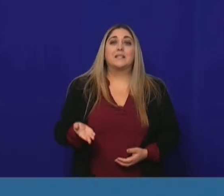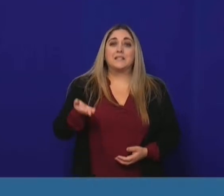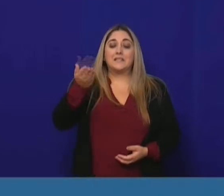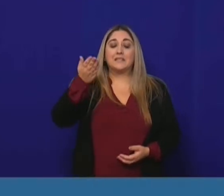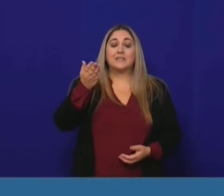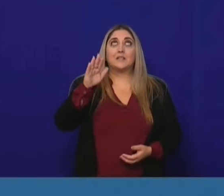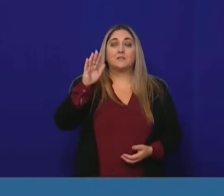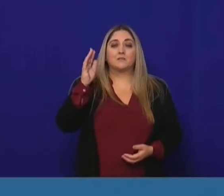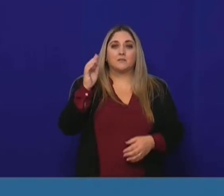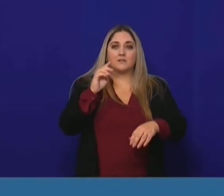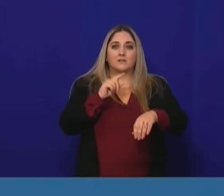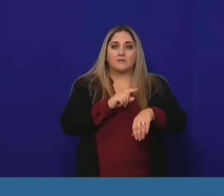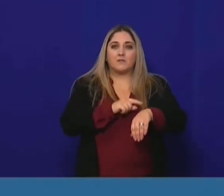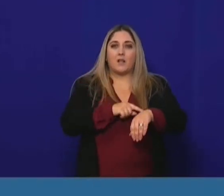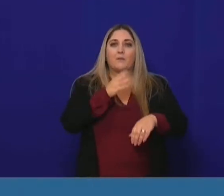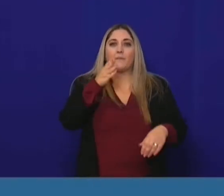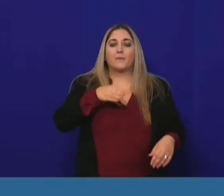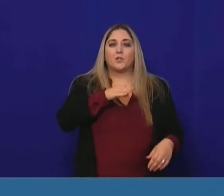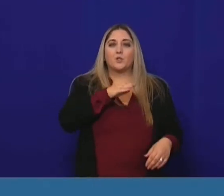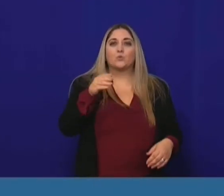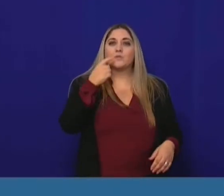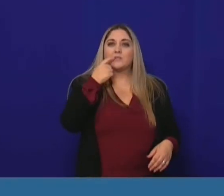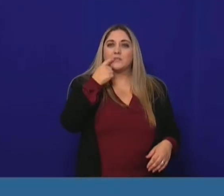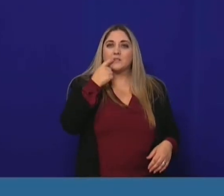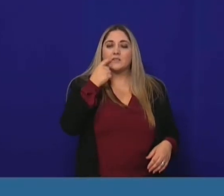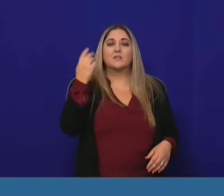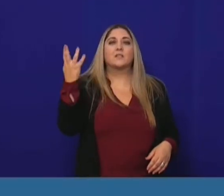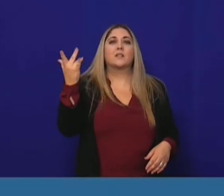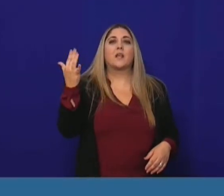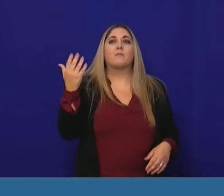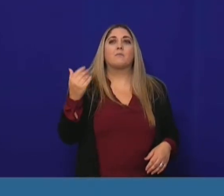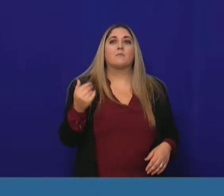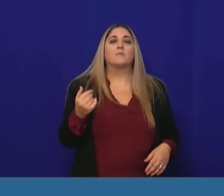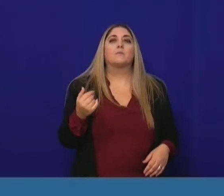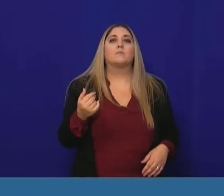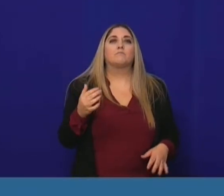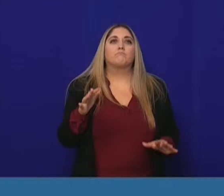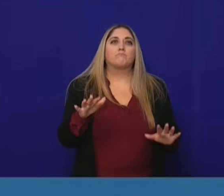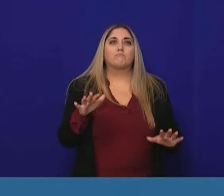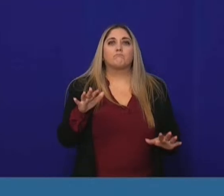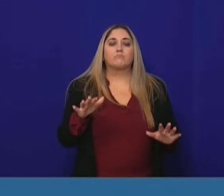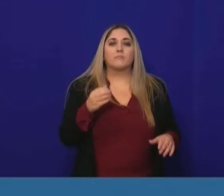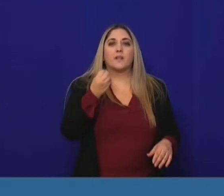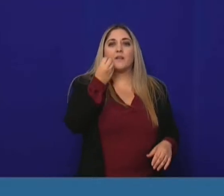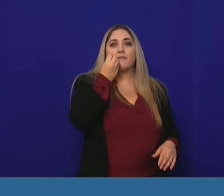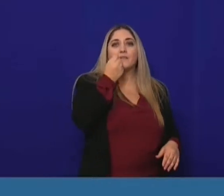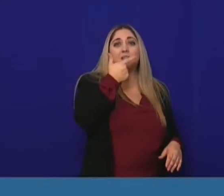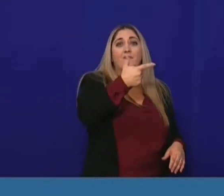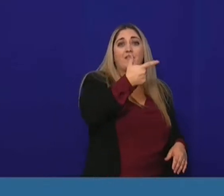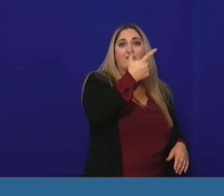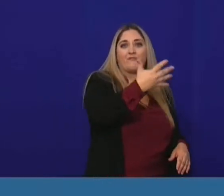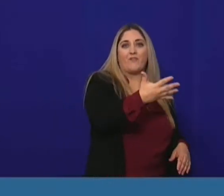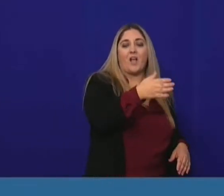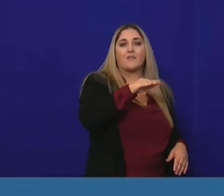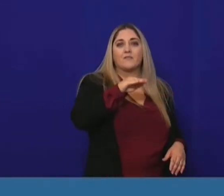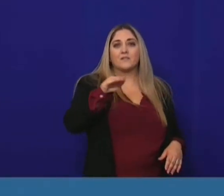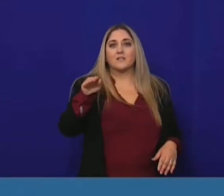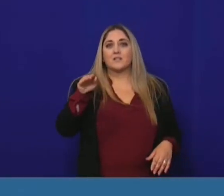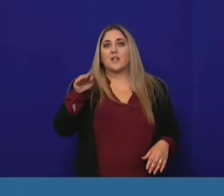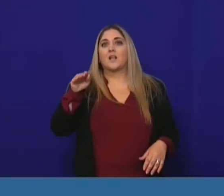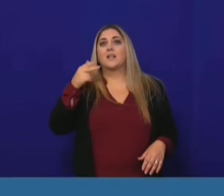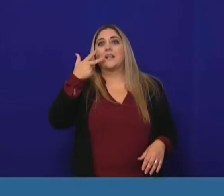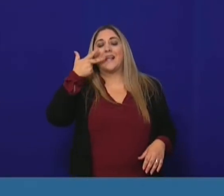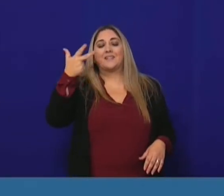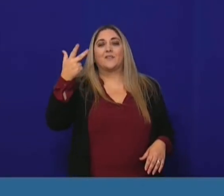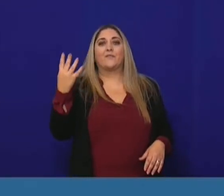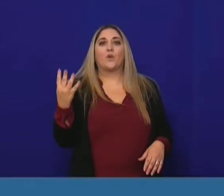bħala etajiet ta' dawk li mietu kienu bejn etajiet ta' 75 sena u